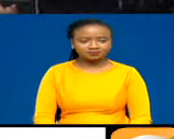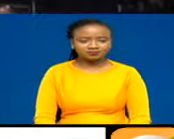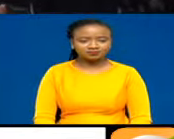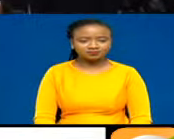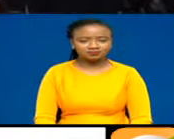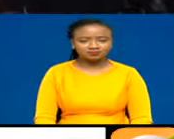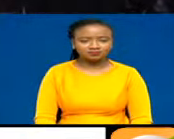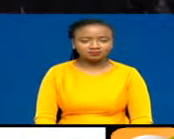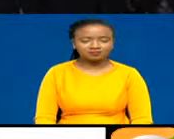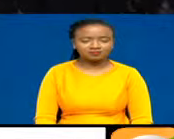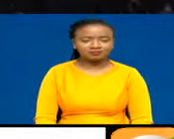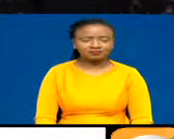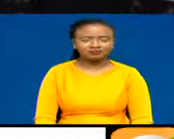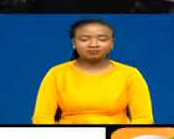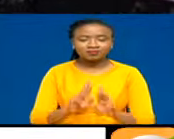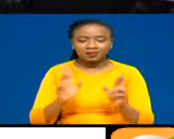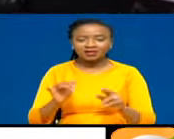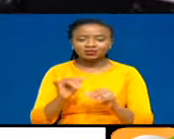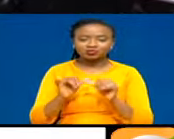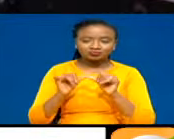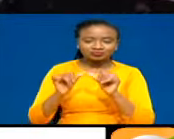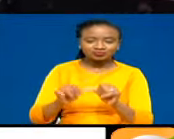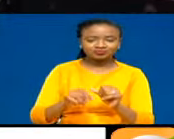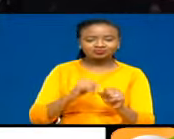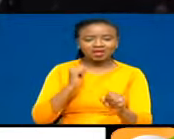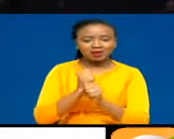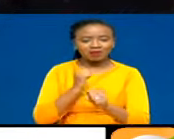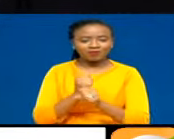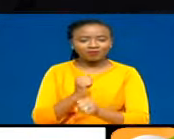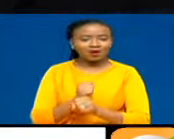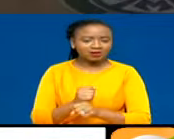in that city and do it, you know, like,